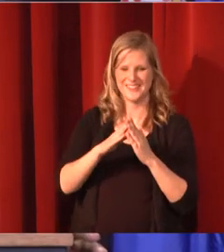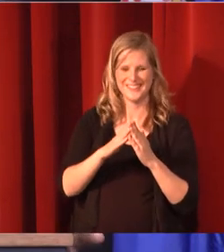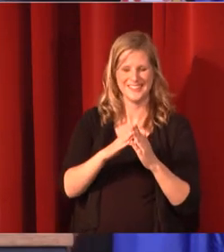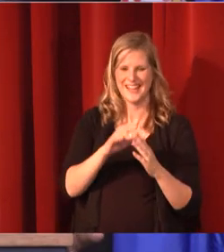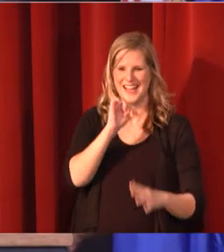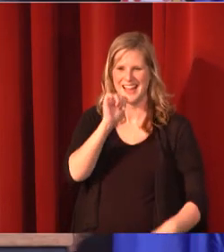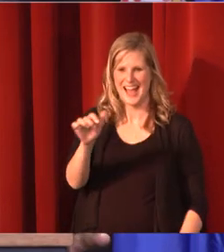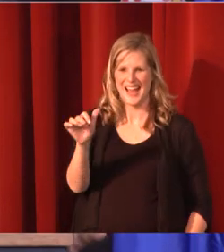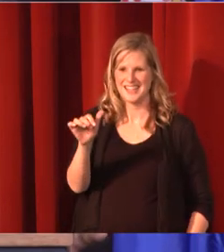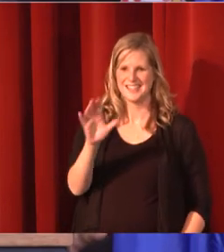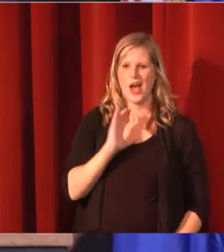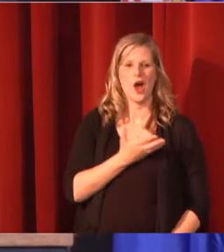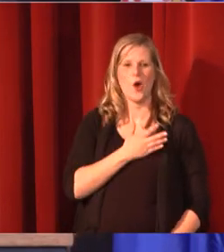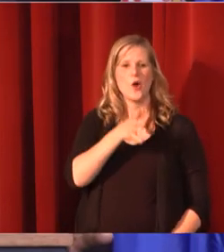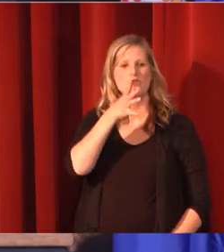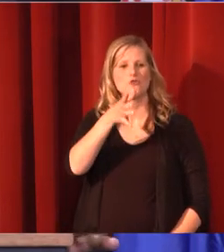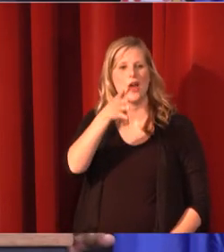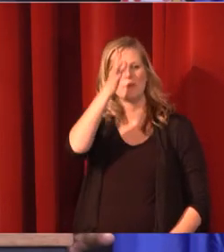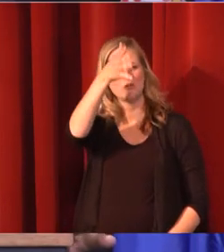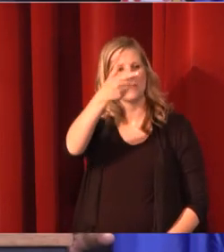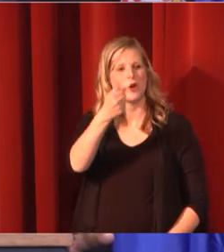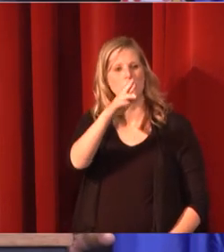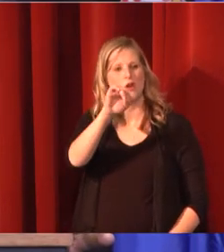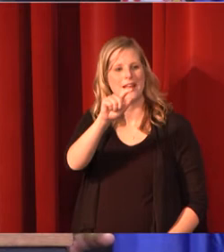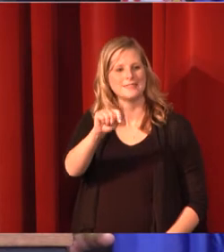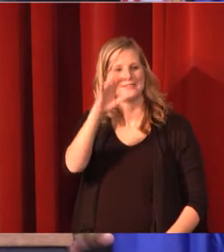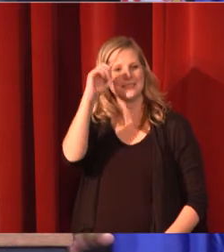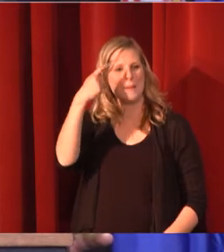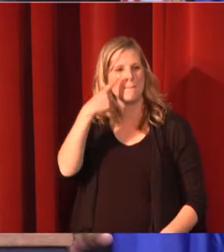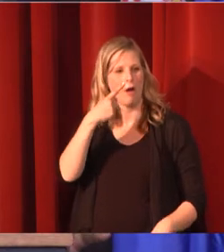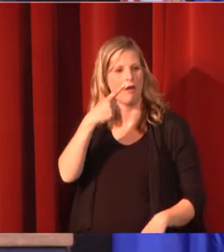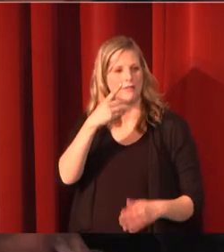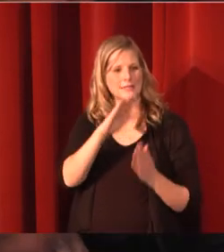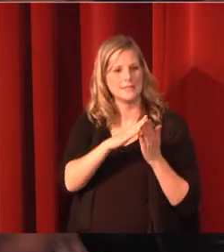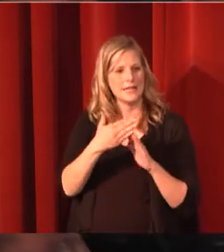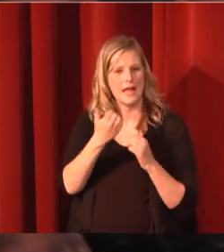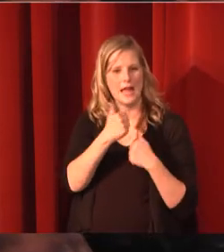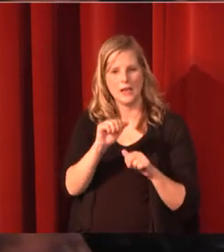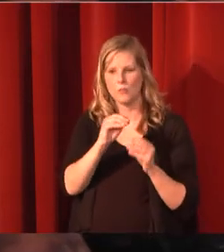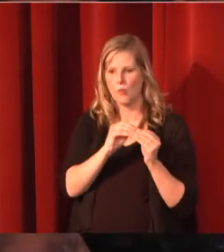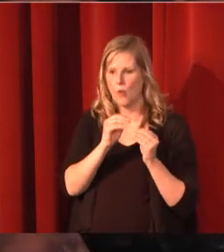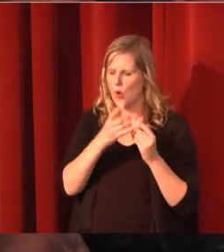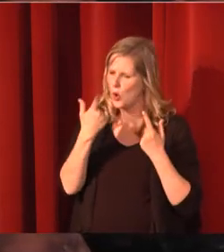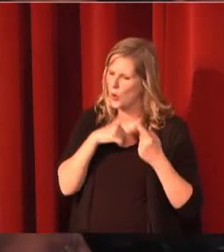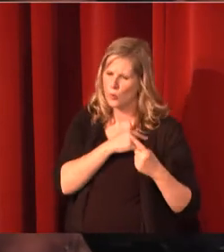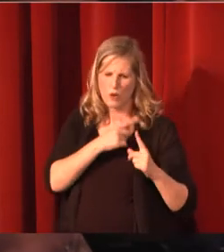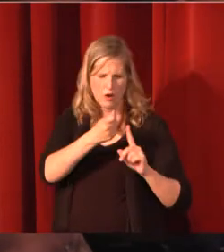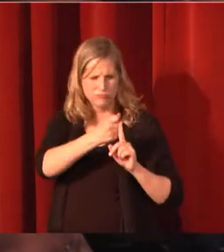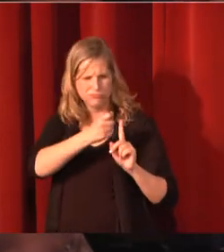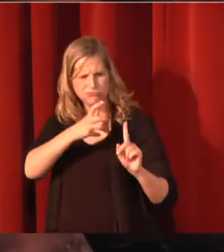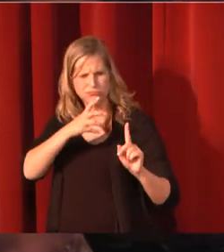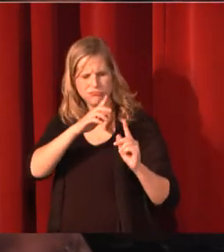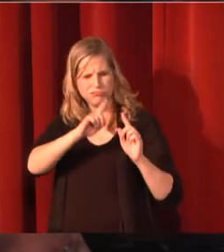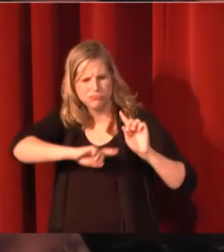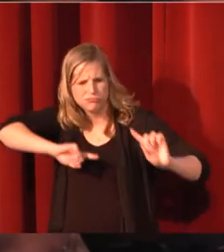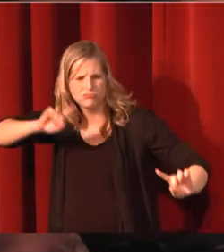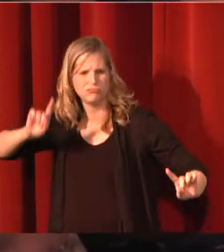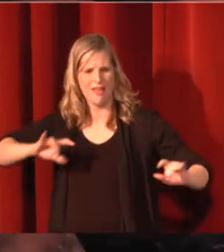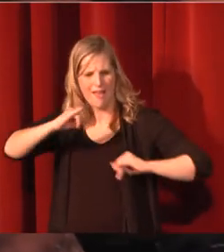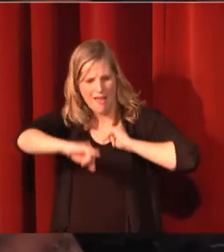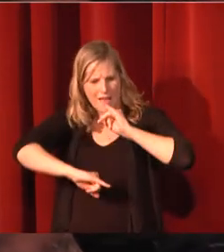our great-grandparents st. Paul anymore we are a diverse thriving international